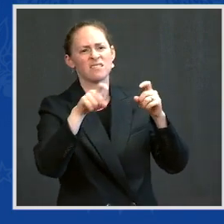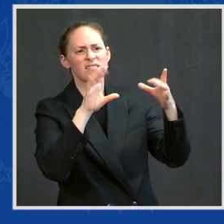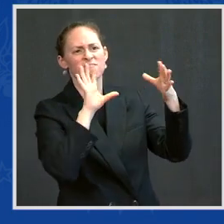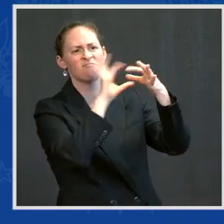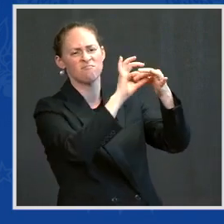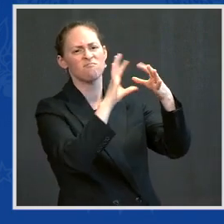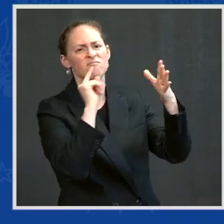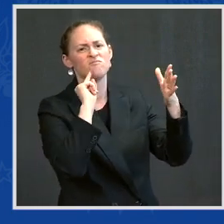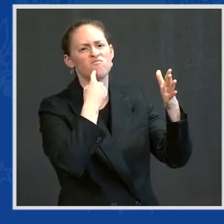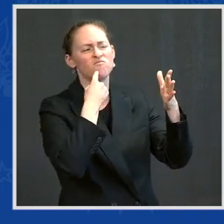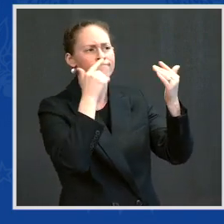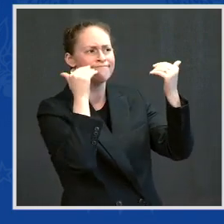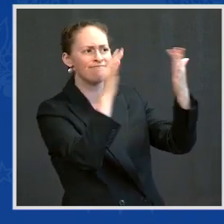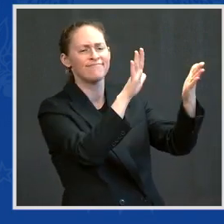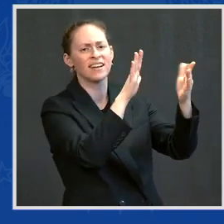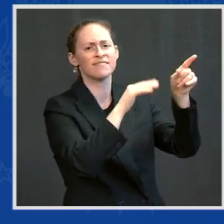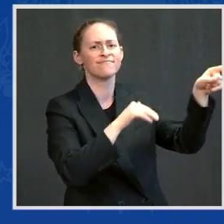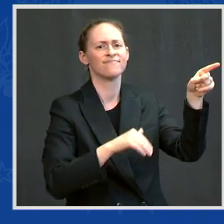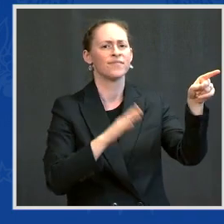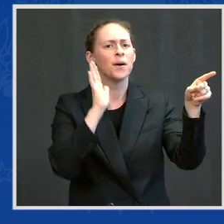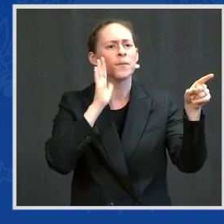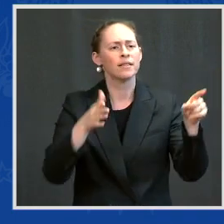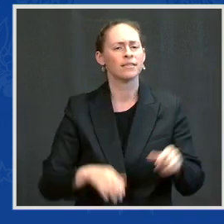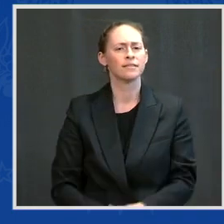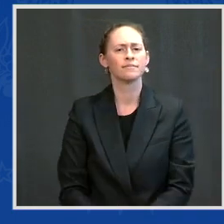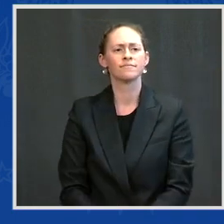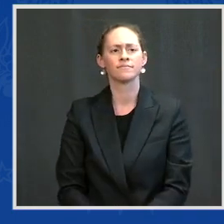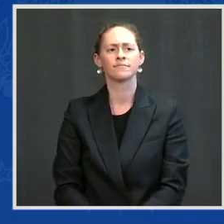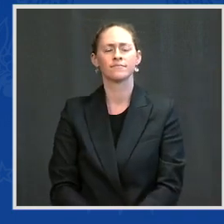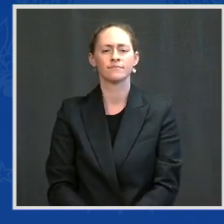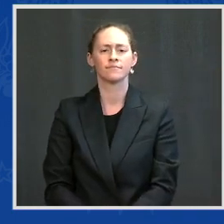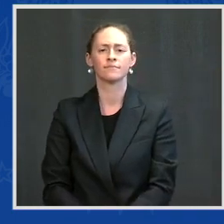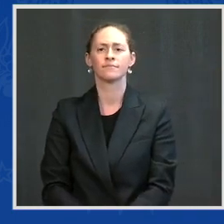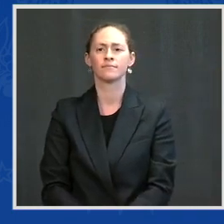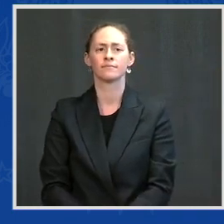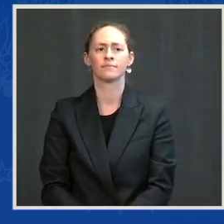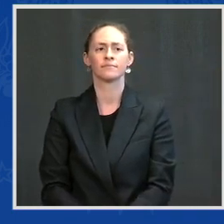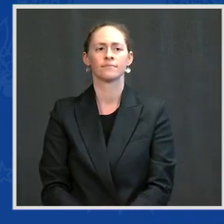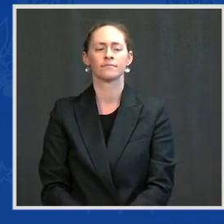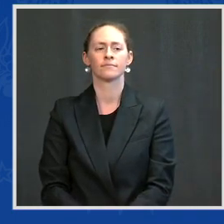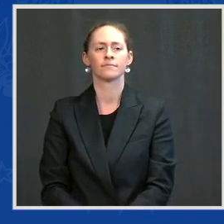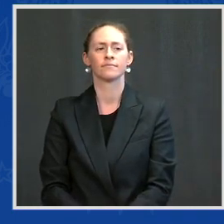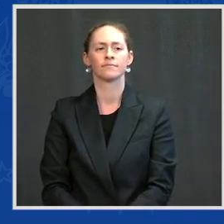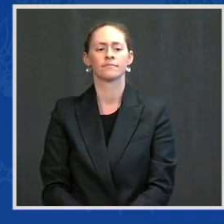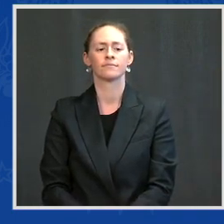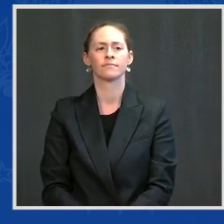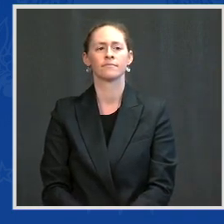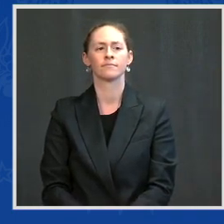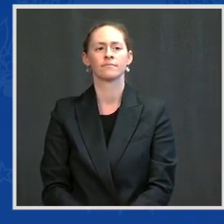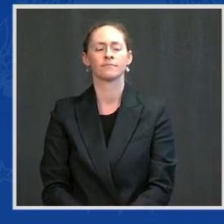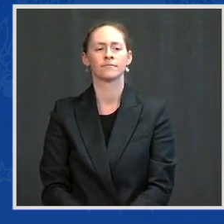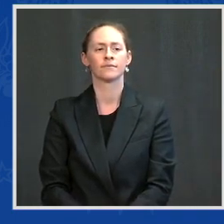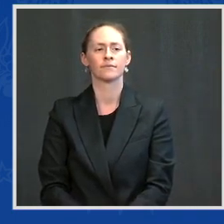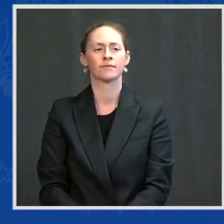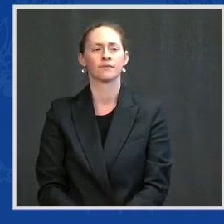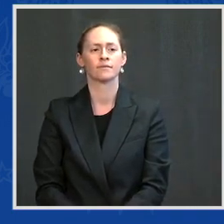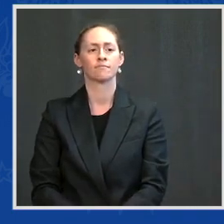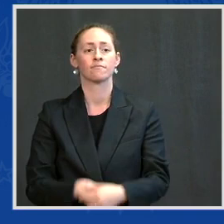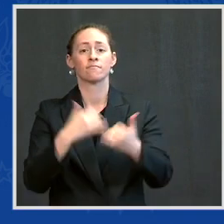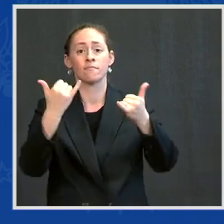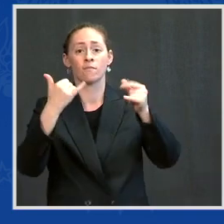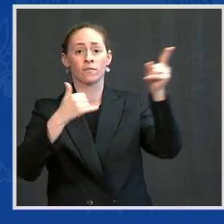of the negotiations towards North Korea has already been announced by the U.S. government. A very calibrated,